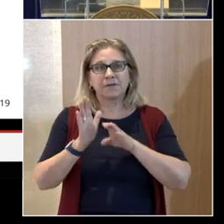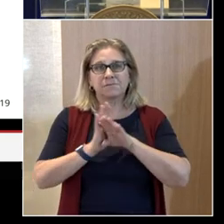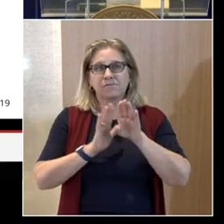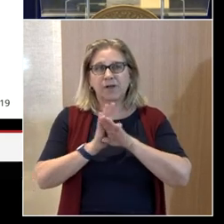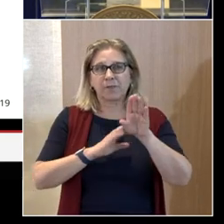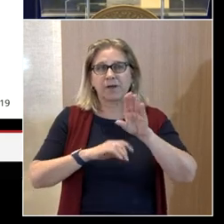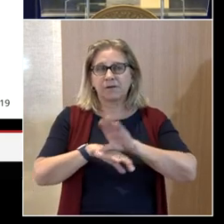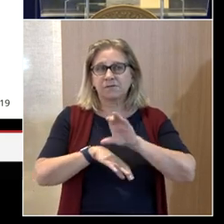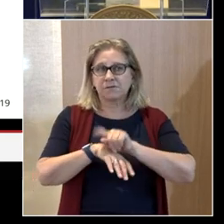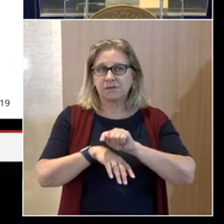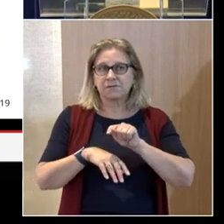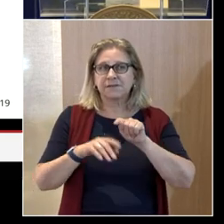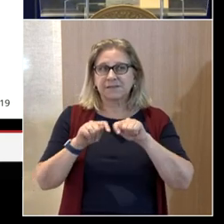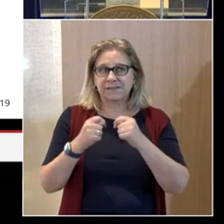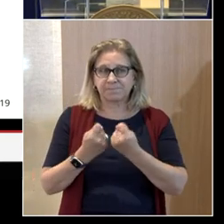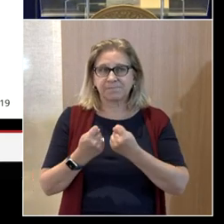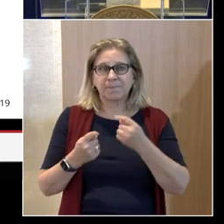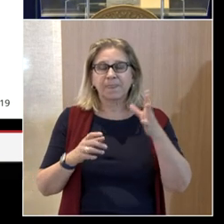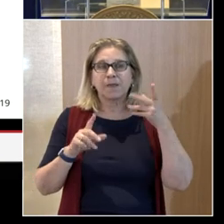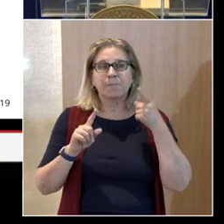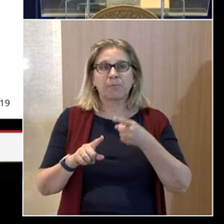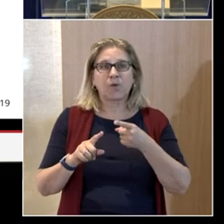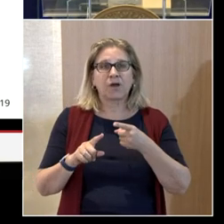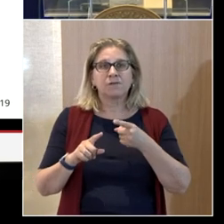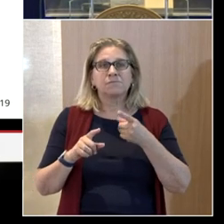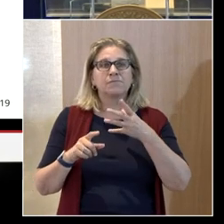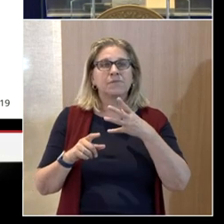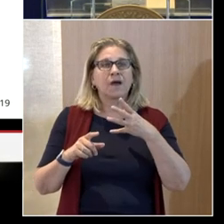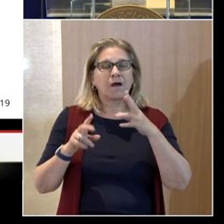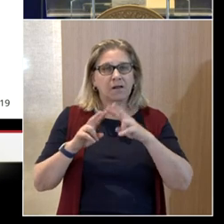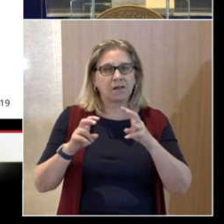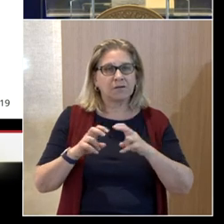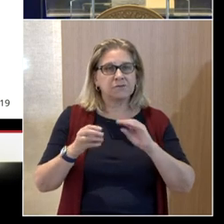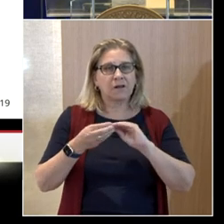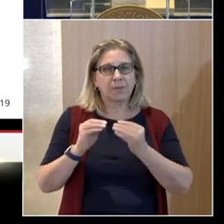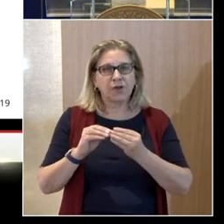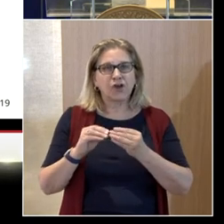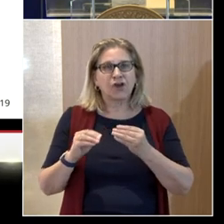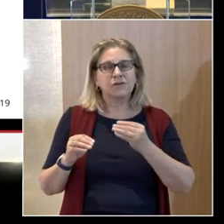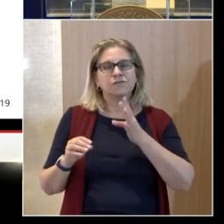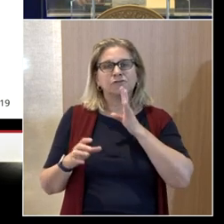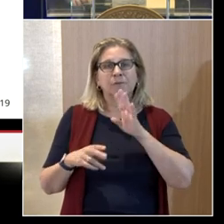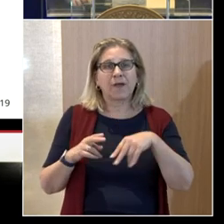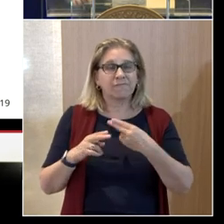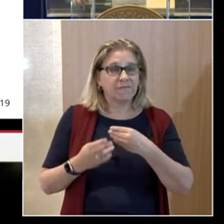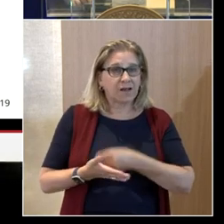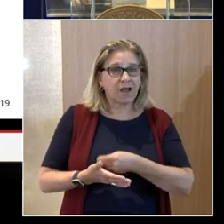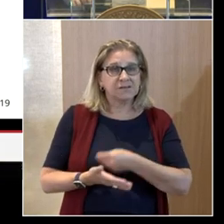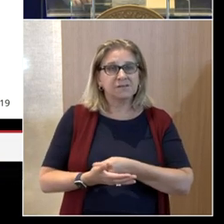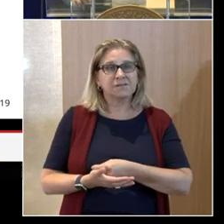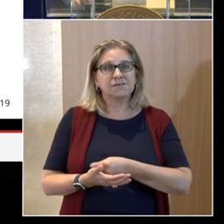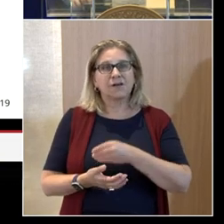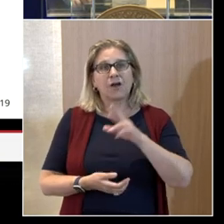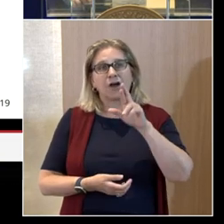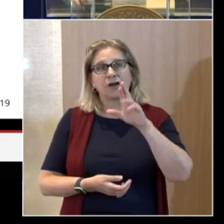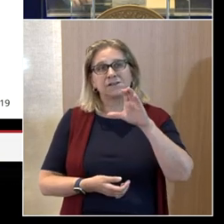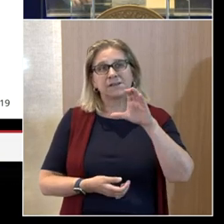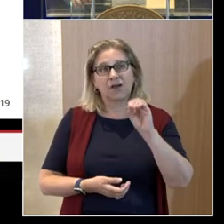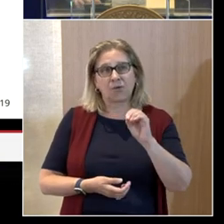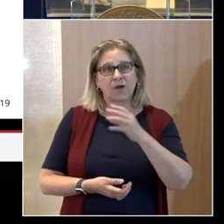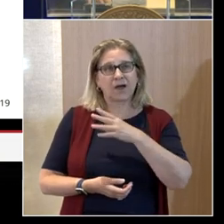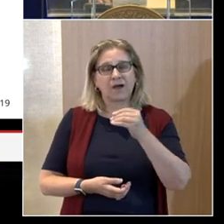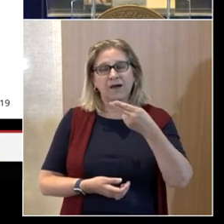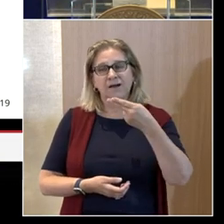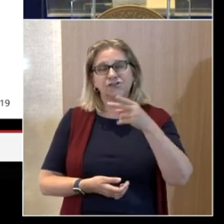to really think about especially that investment and that financing piece, RCLCO and HDR, and you'll be hearing from them in just a second.